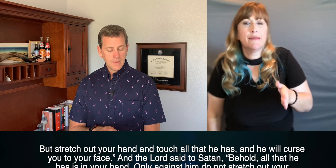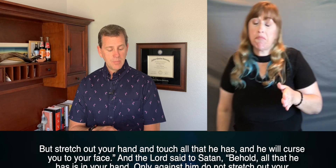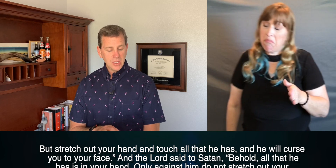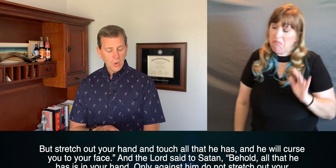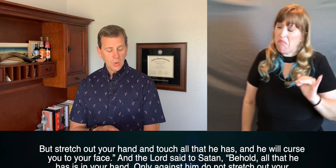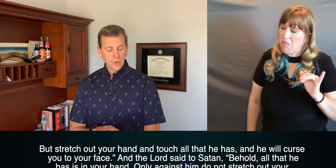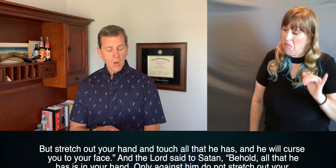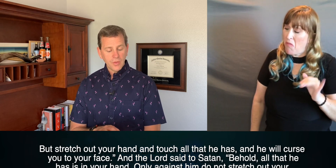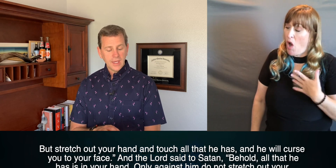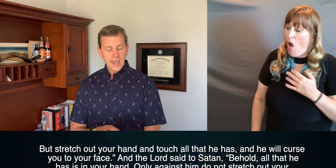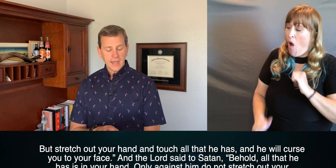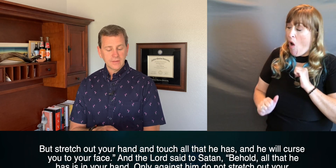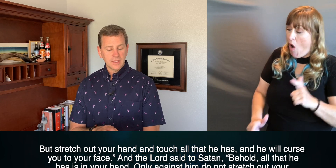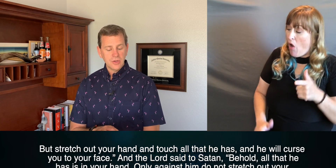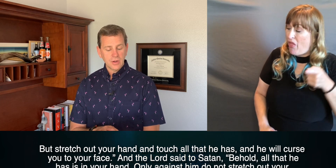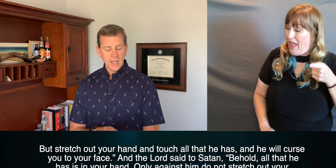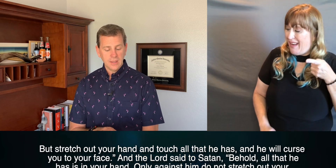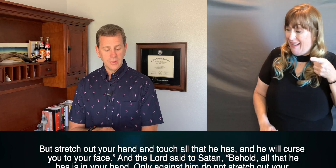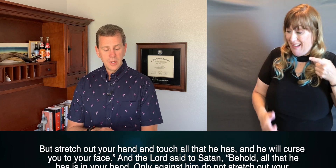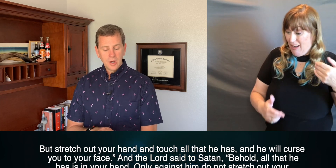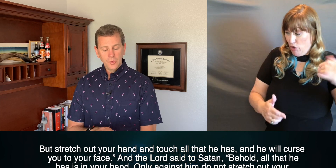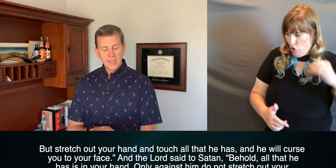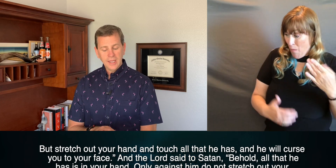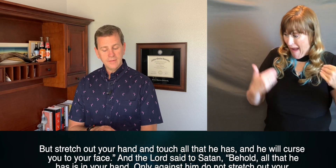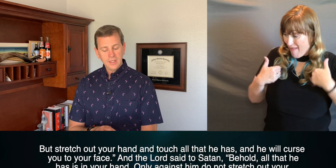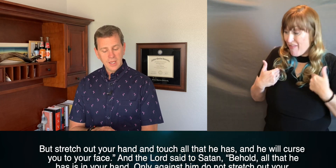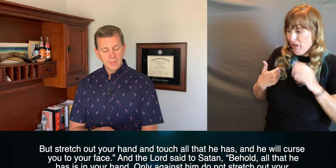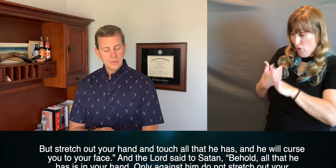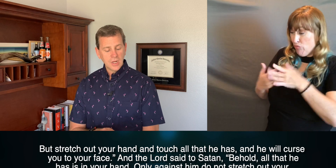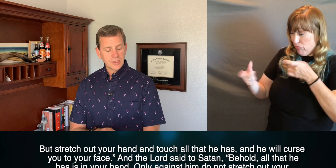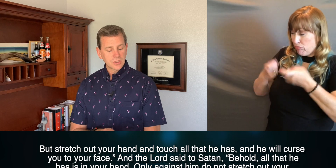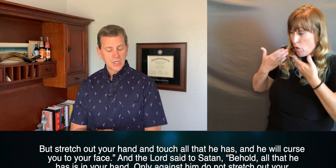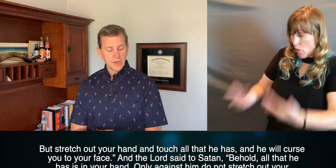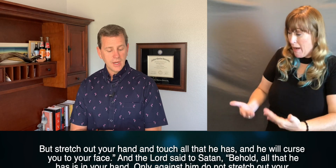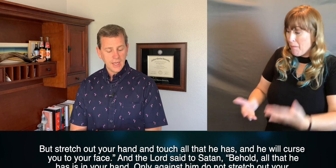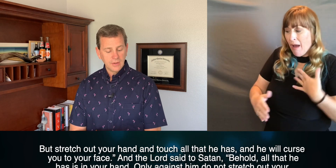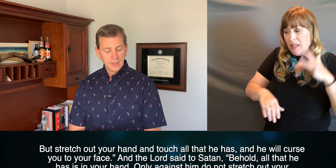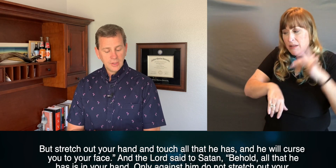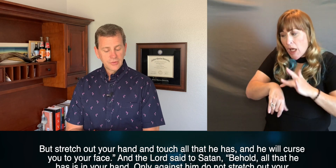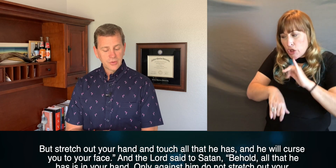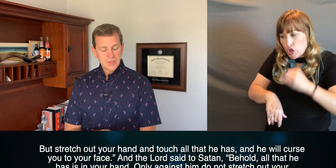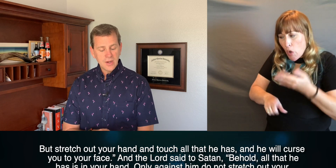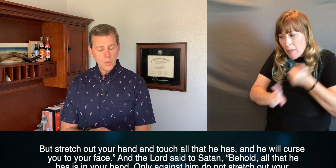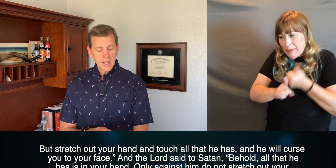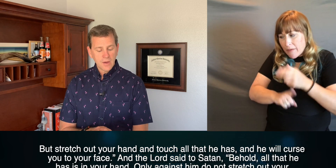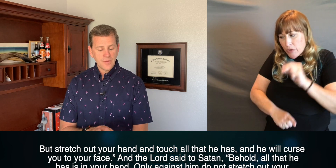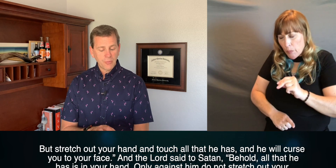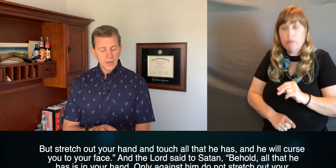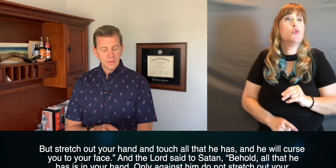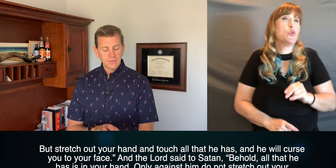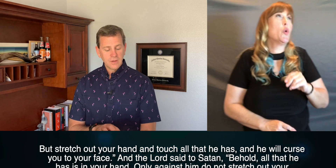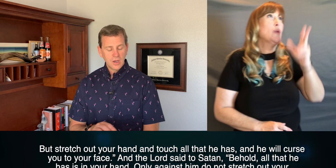Satan, 'Behold, all that he has is in your hand. Only against him do not stretch out your hand.' So Satan went out